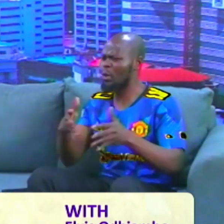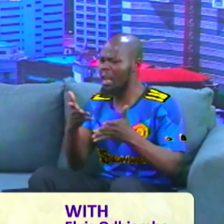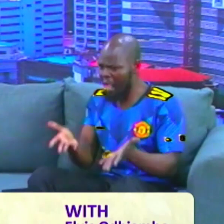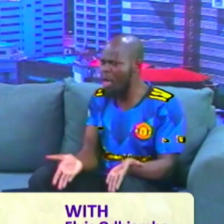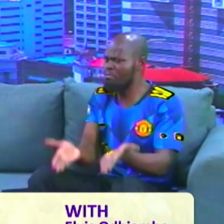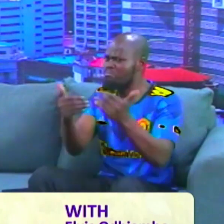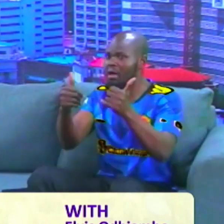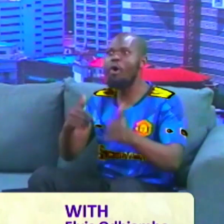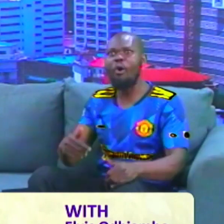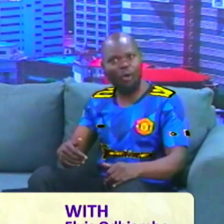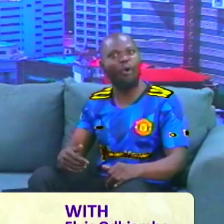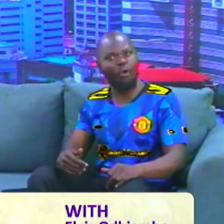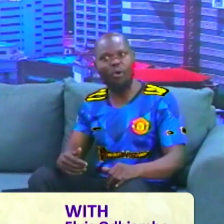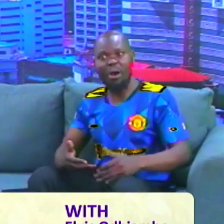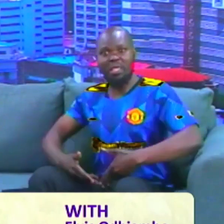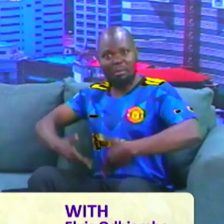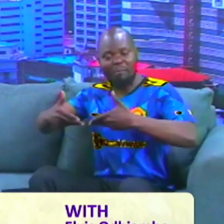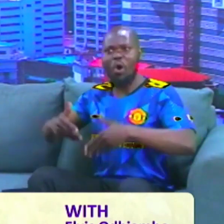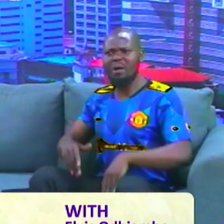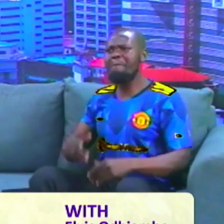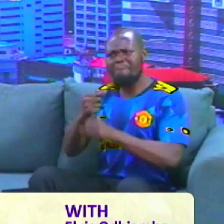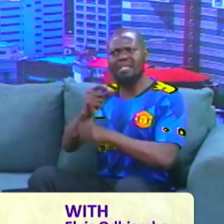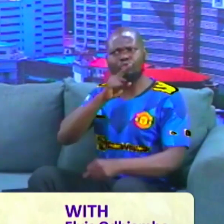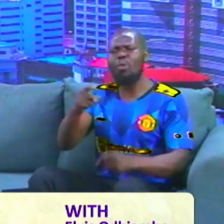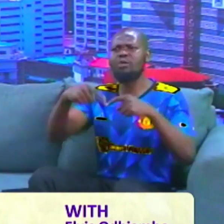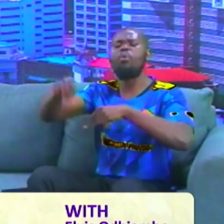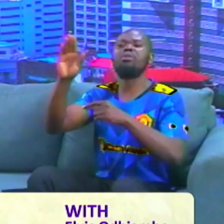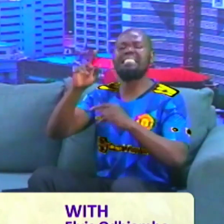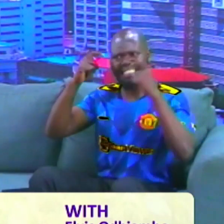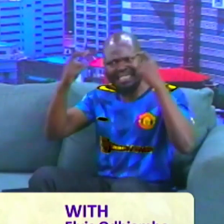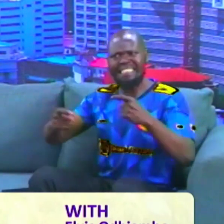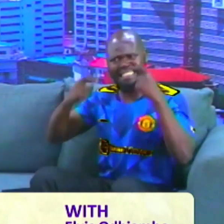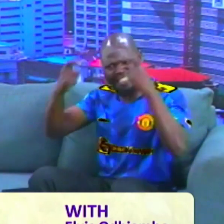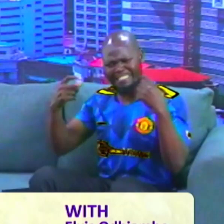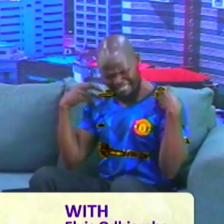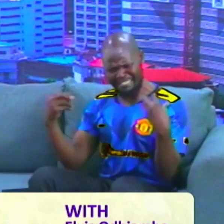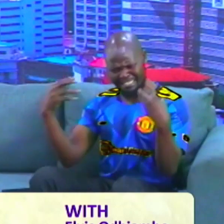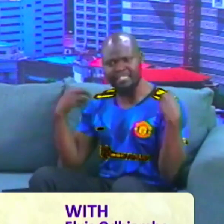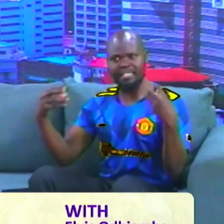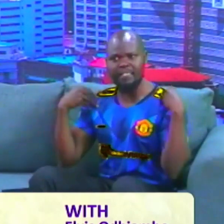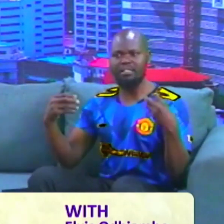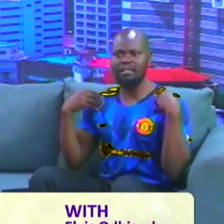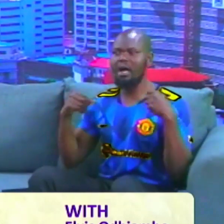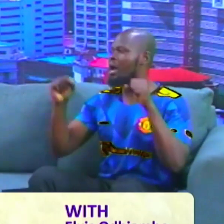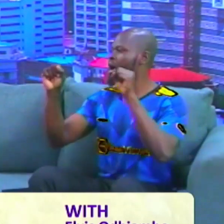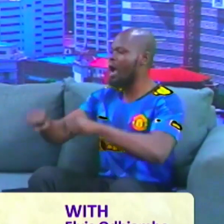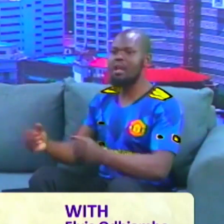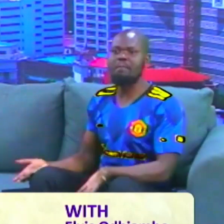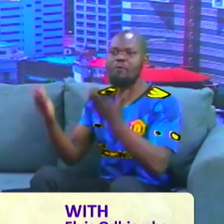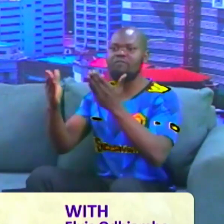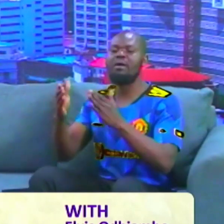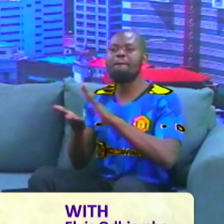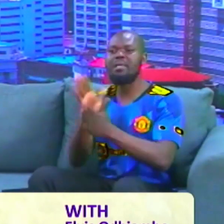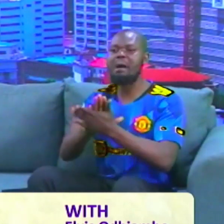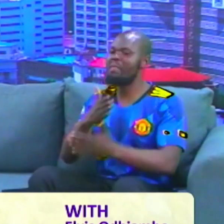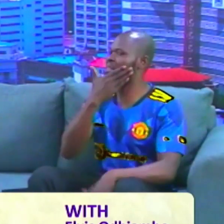them impart positive attitude, teach them values like patience, and that will maybe encourage them,